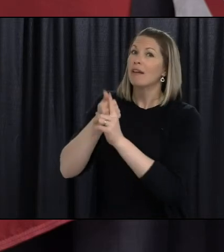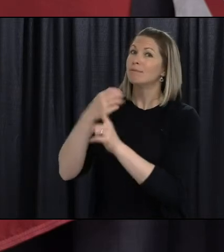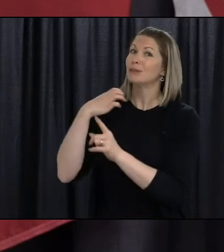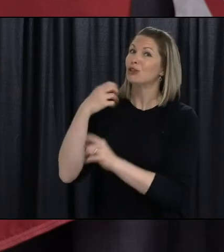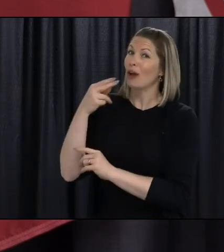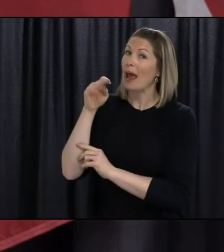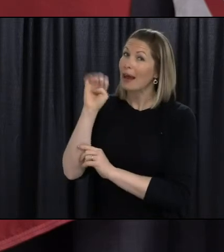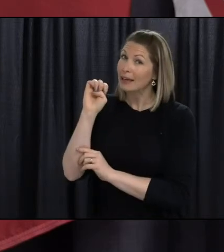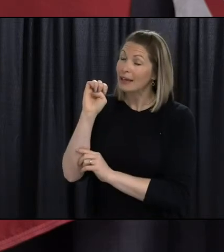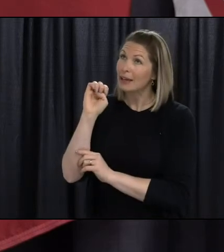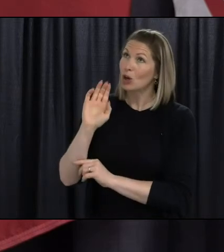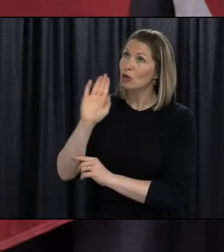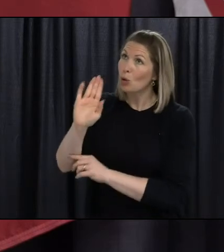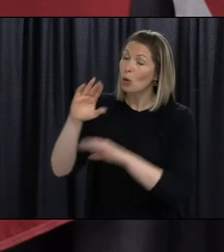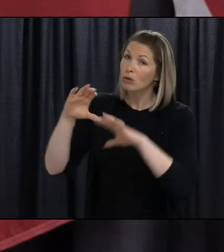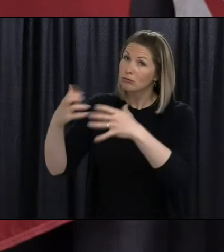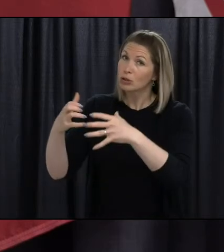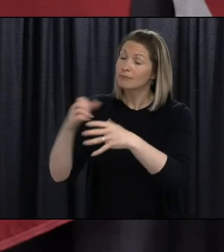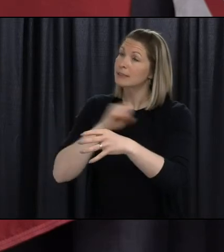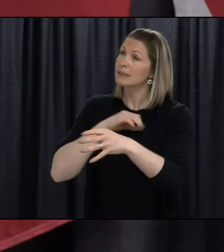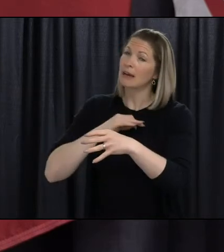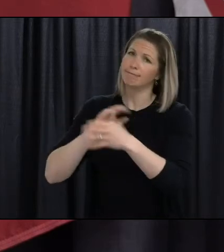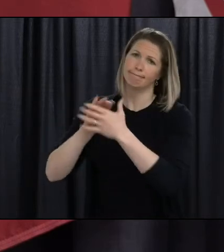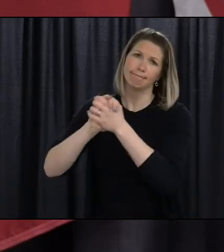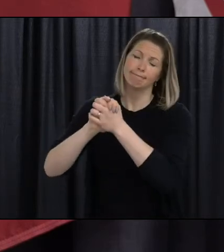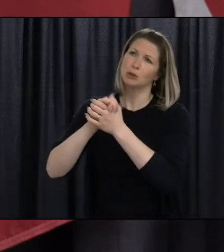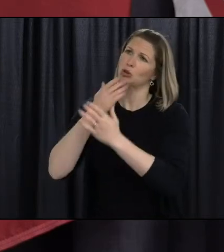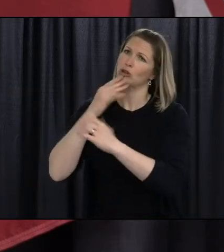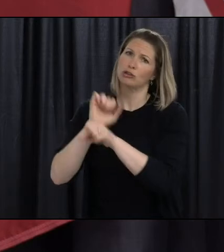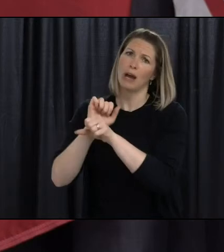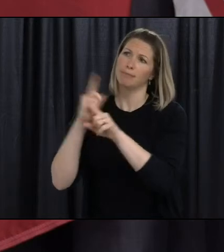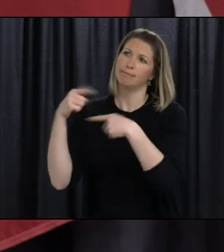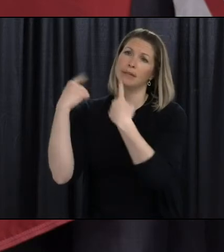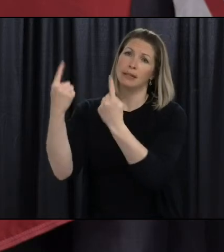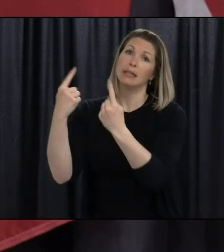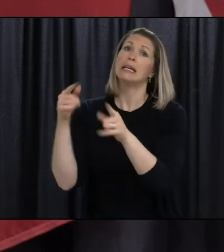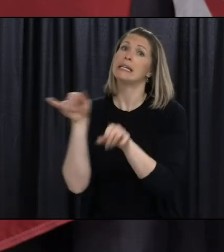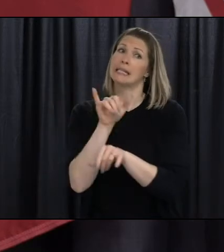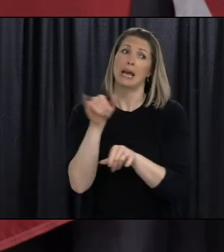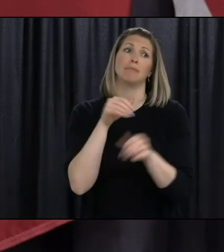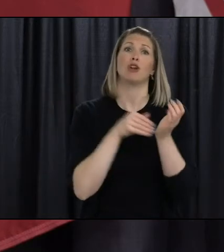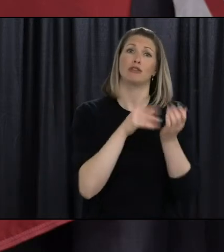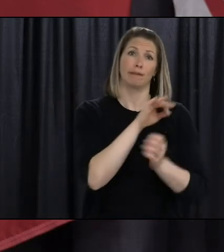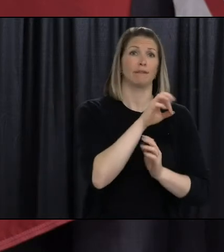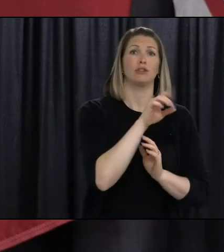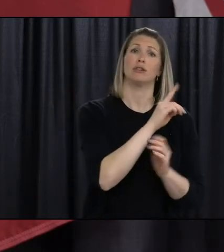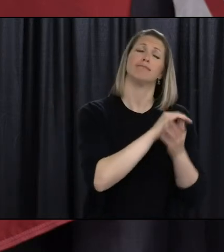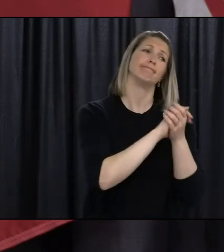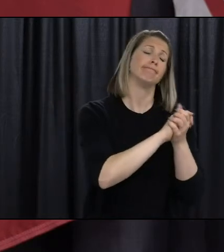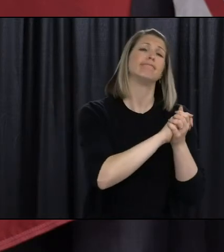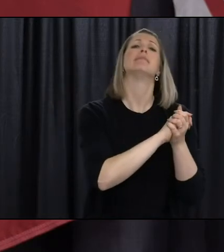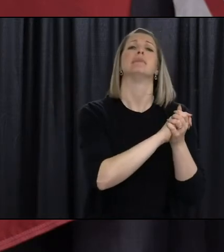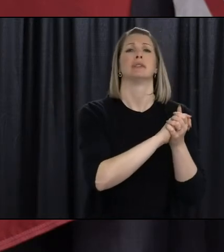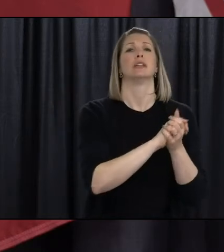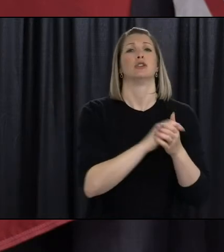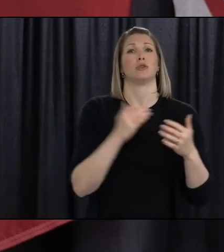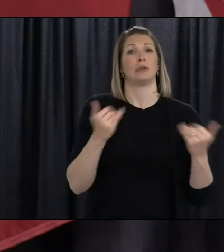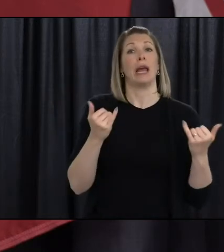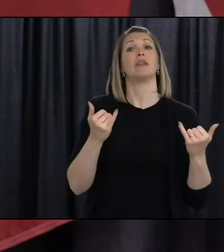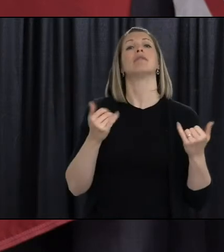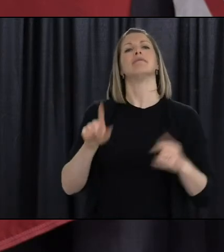leadership they have provided during this pandemic. So with that said, I will now turn it over to the media for today's